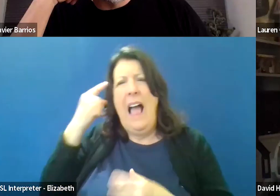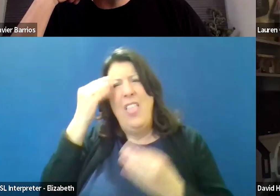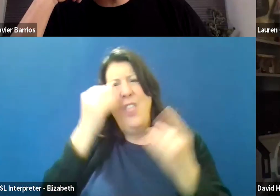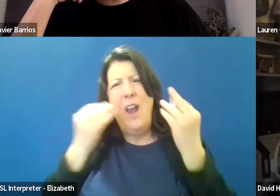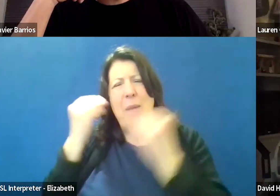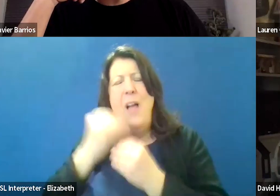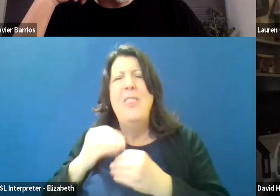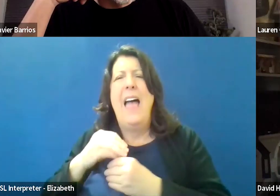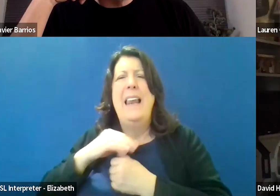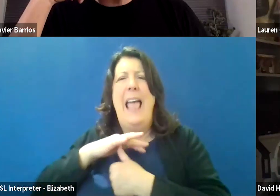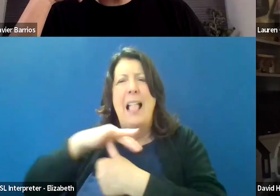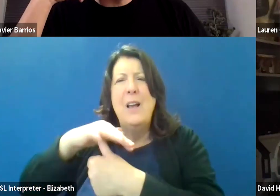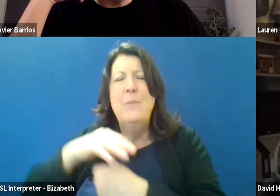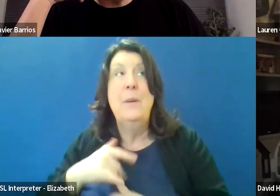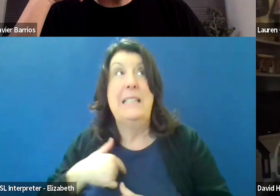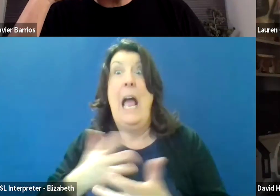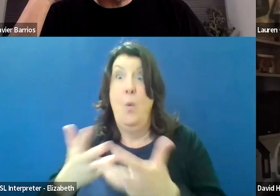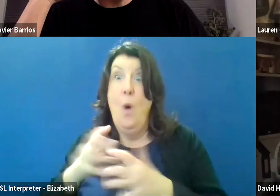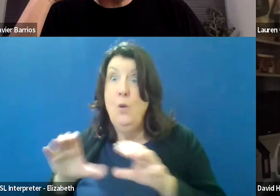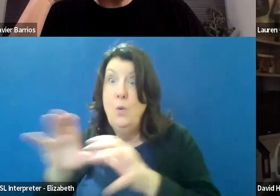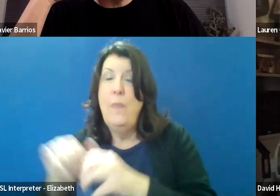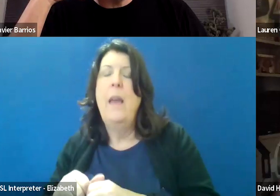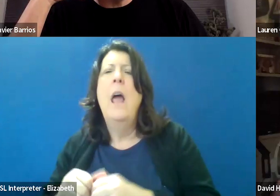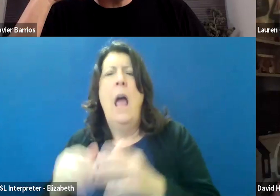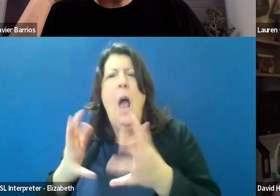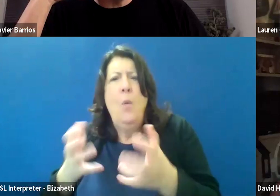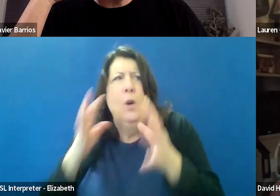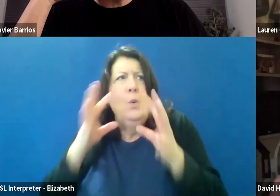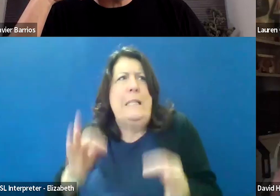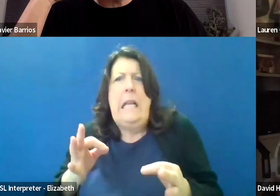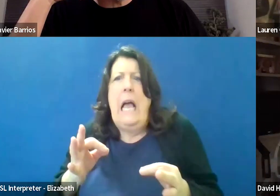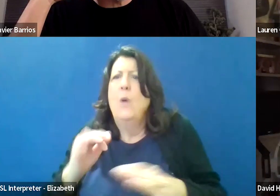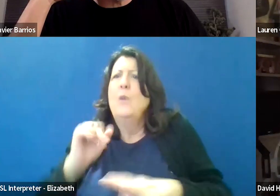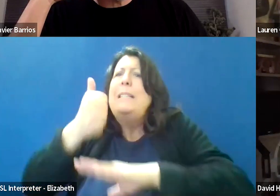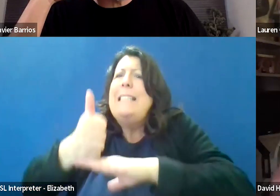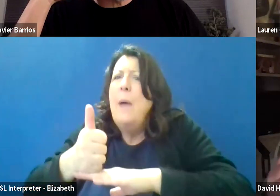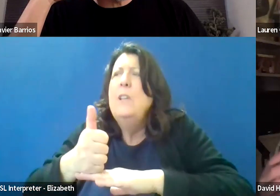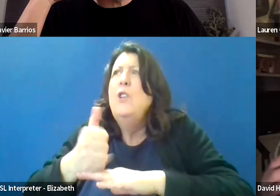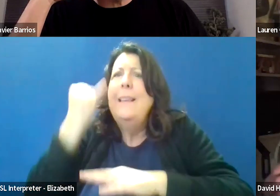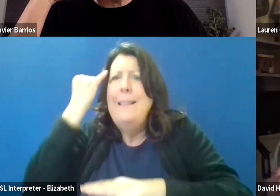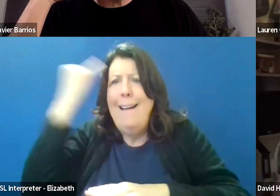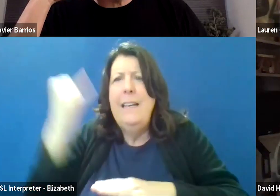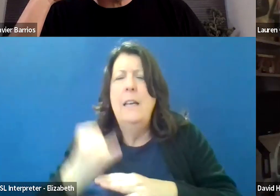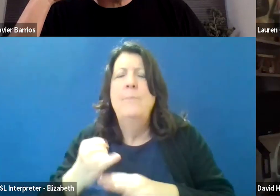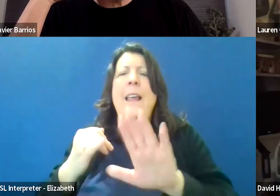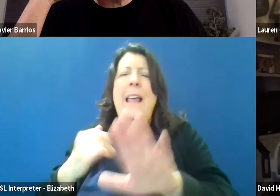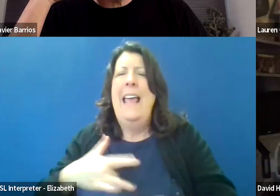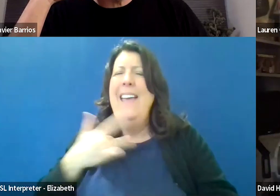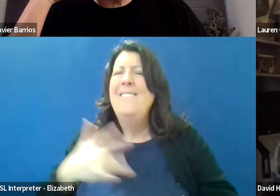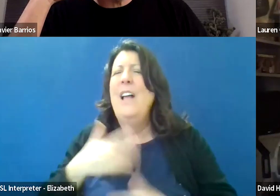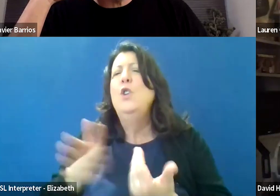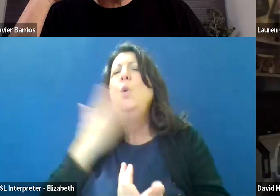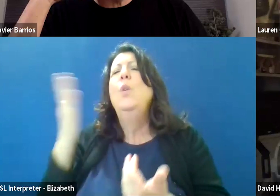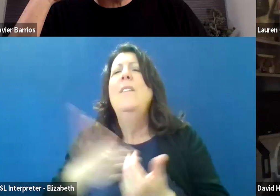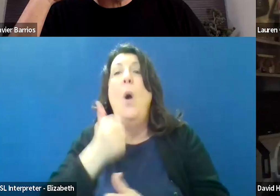because I really wanted to do it. And, you know, because I wanted to establish the idea that there wasn't just, it felt too convenient to me that like, okay, everybody